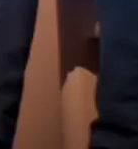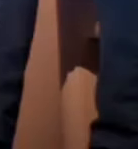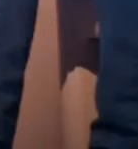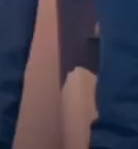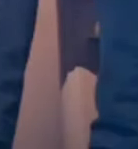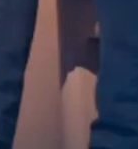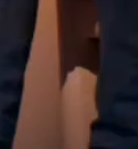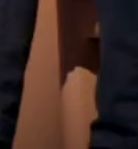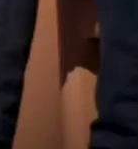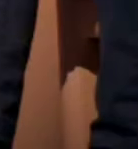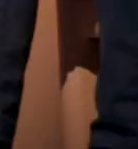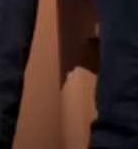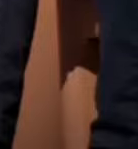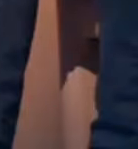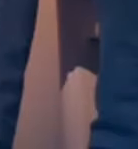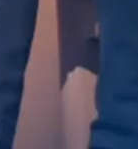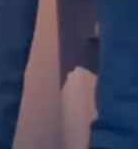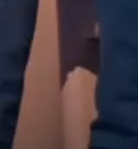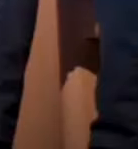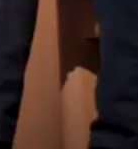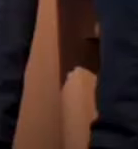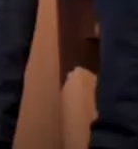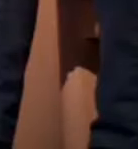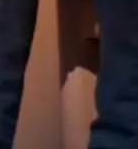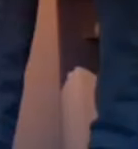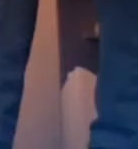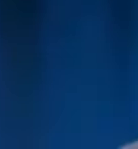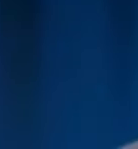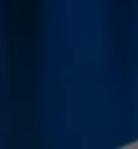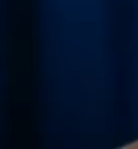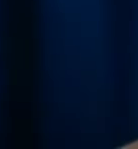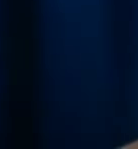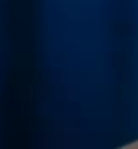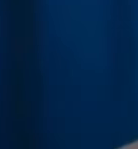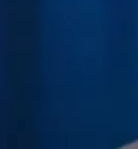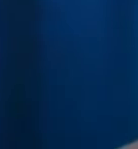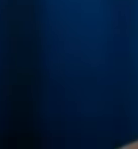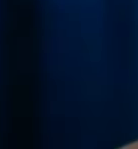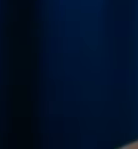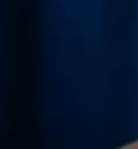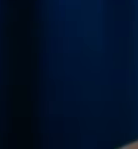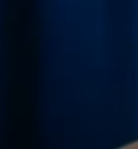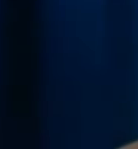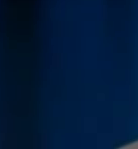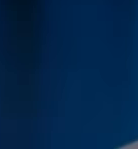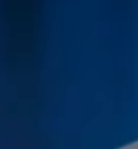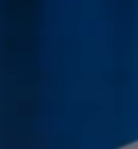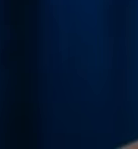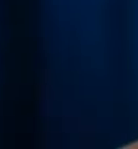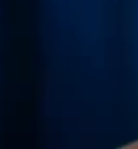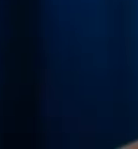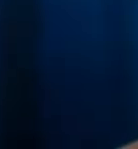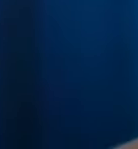not competing with others, but you need the best version of yourself. And my mother's side was more of the deep spiritual